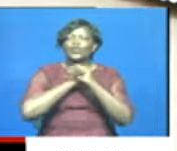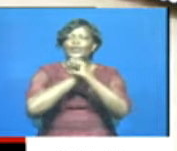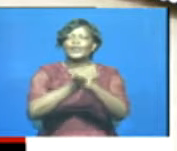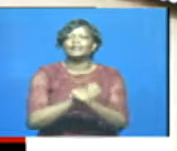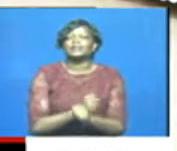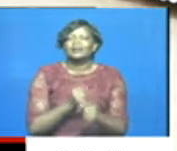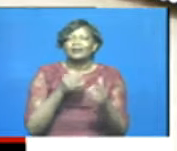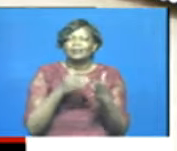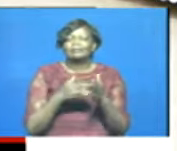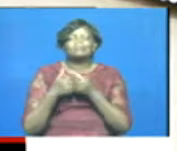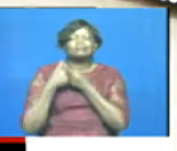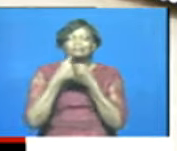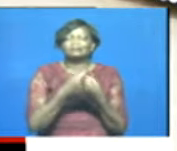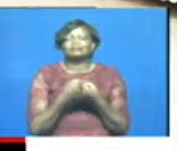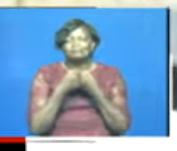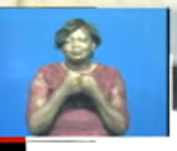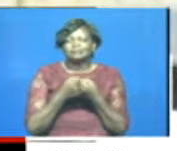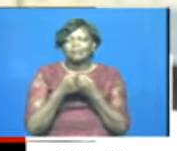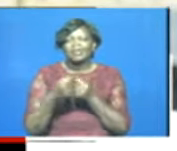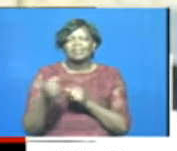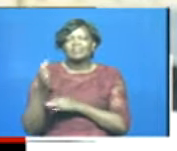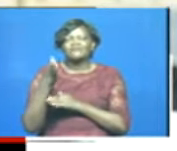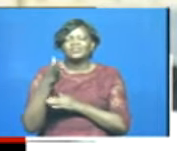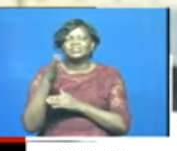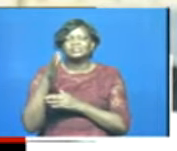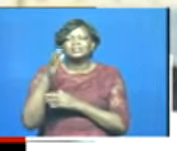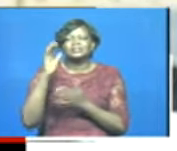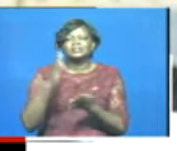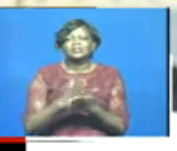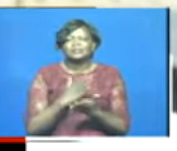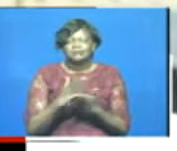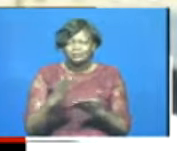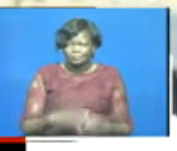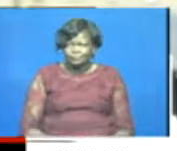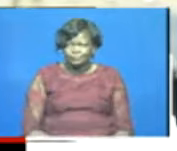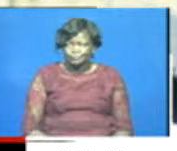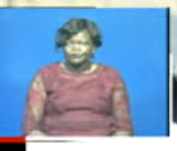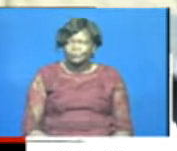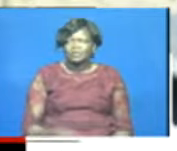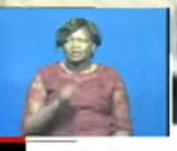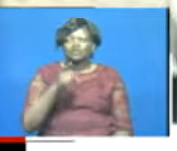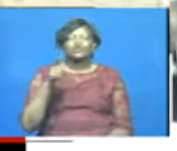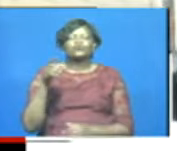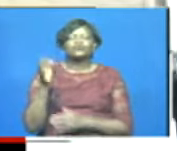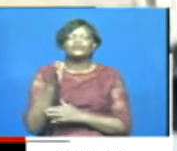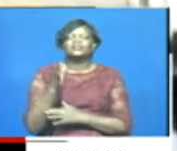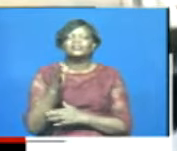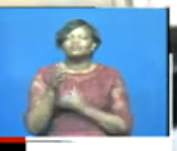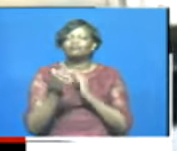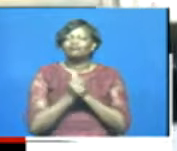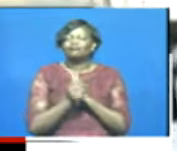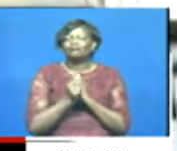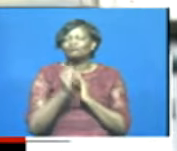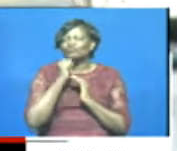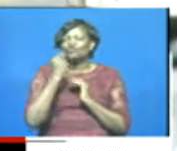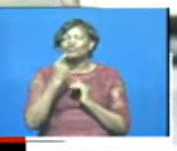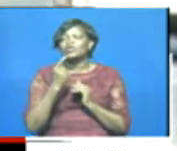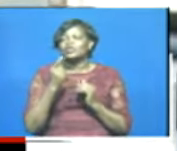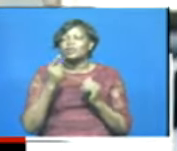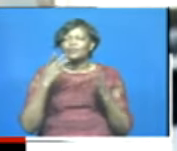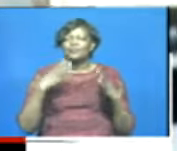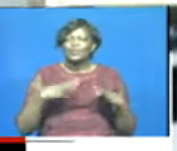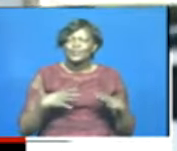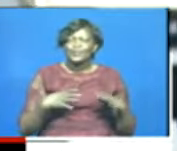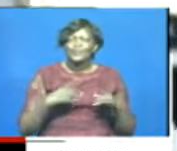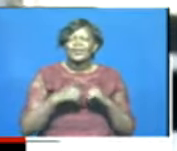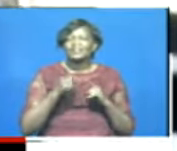rising challenges in the fishing sector. The threat to fisheries, experts have found out, is not only human activities. The threat